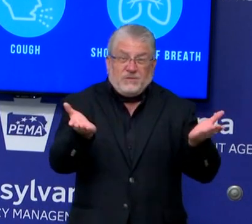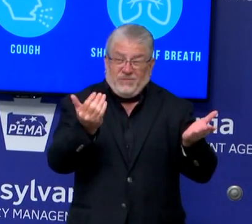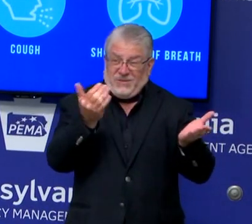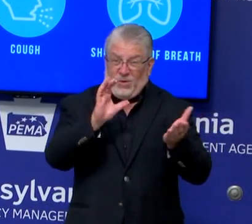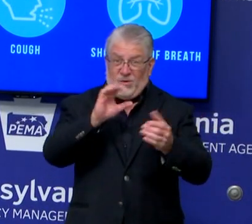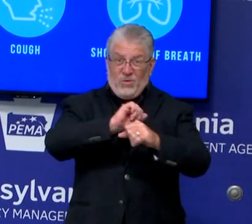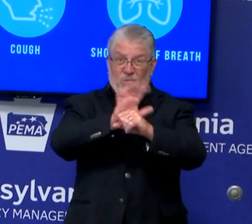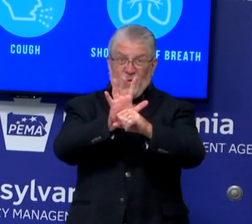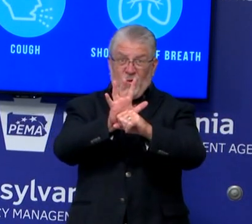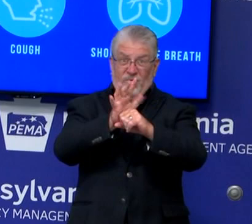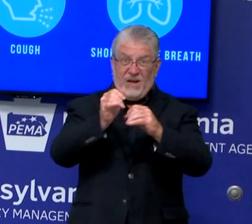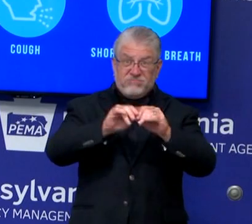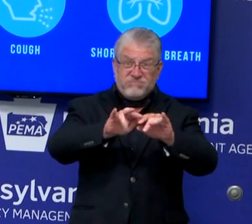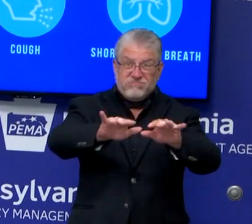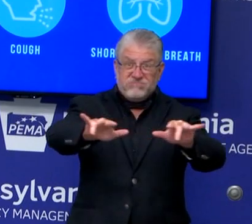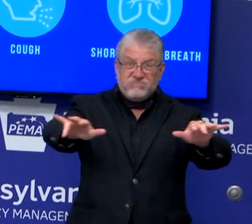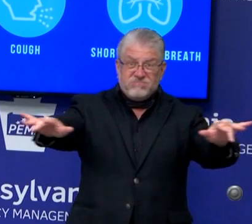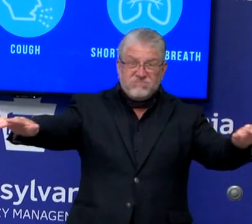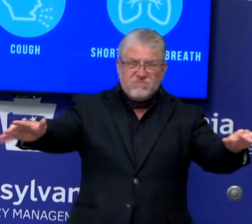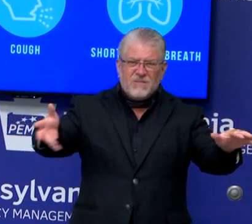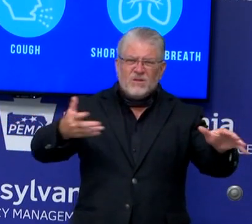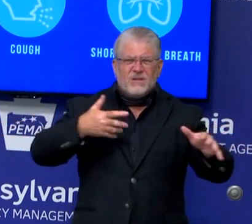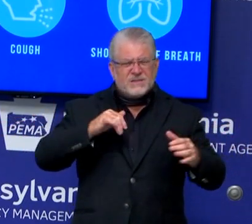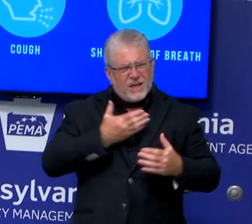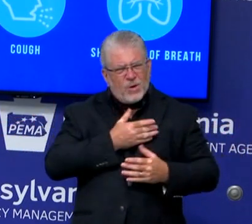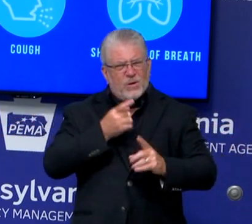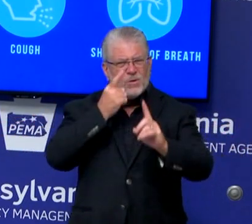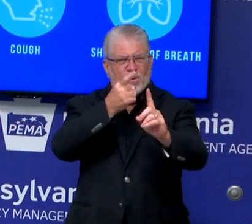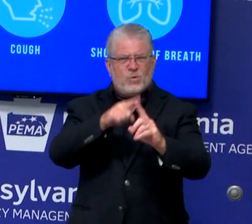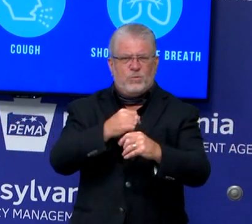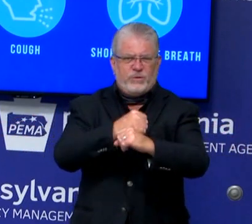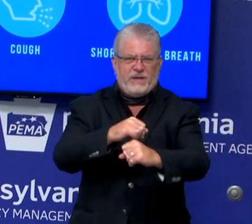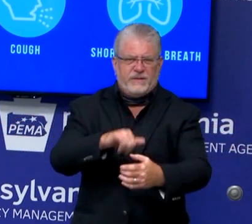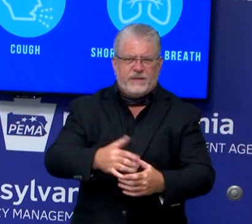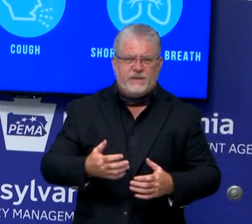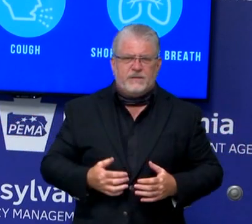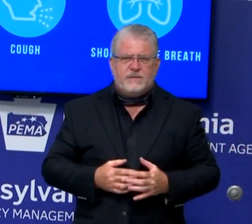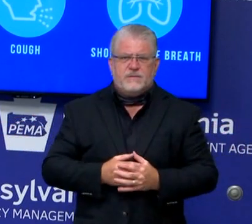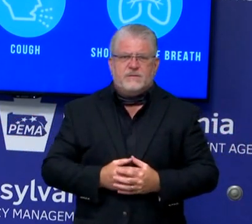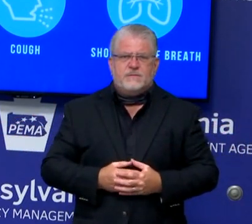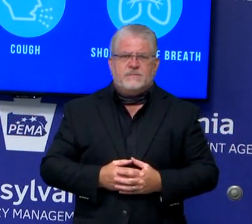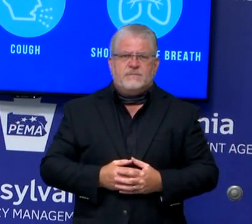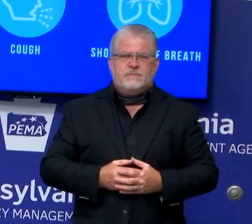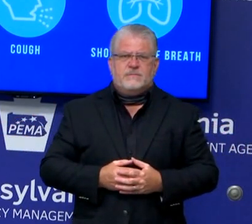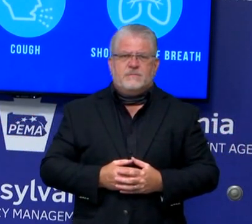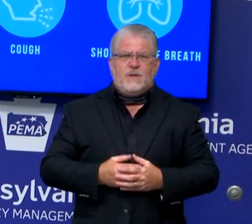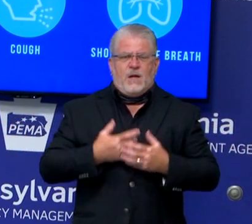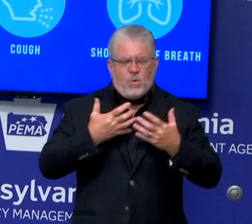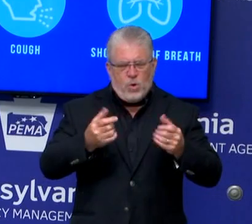And I will stay laser focused on that goal.